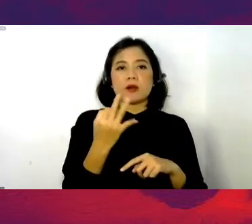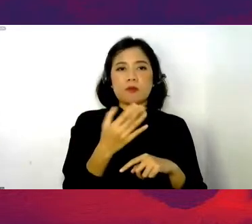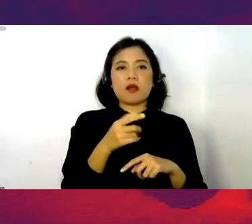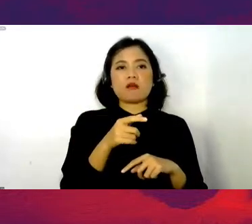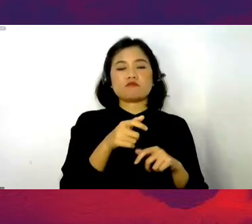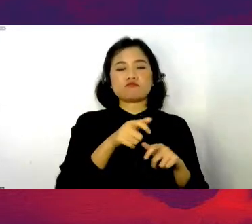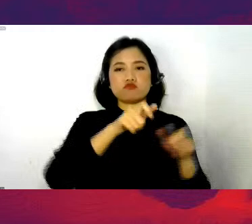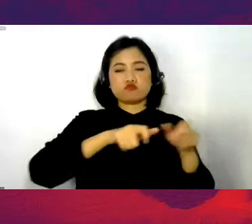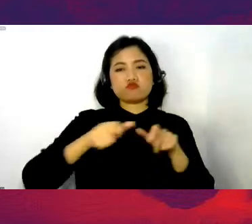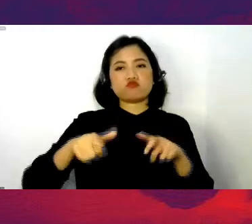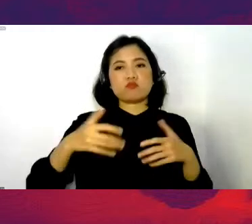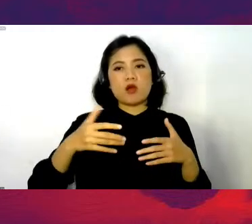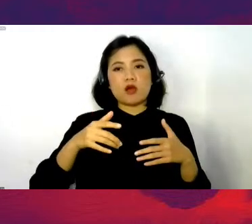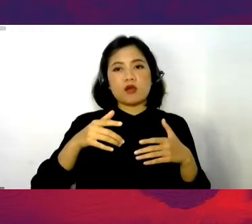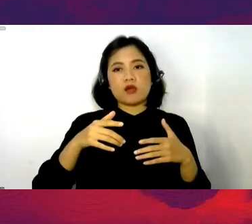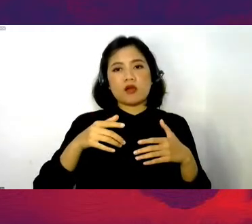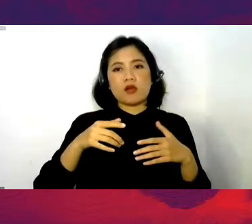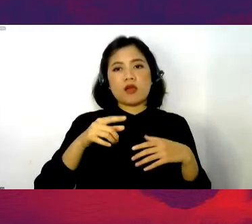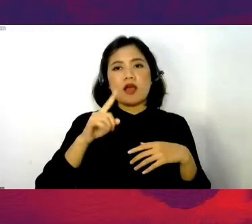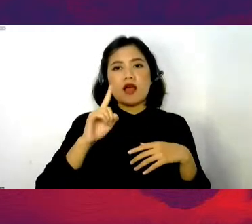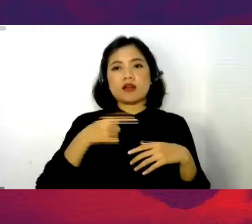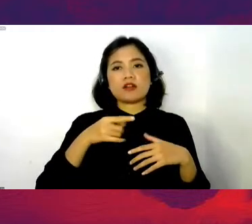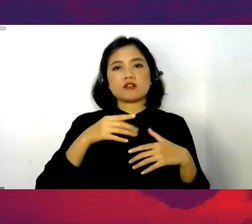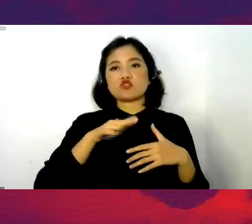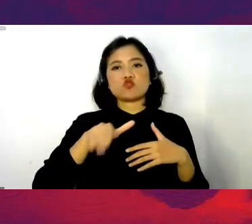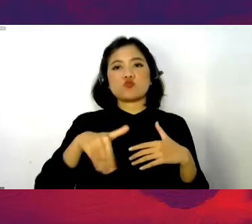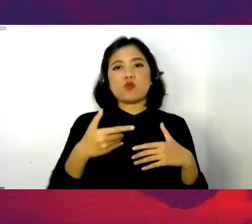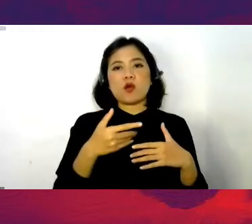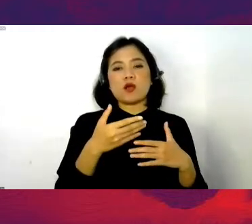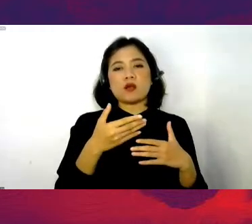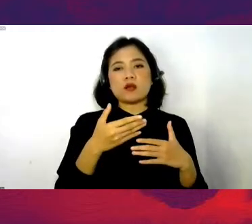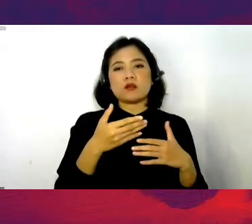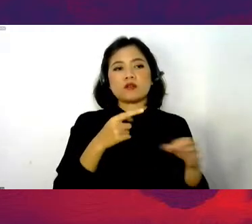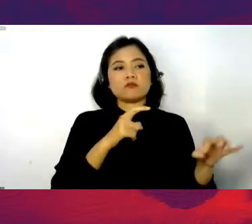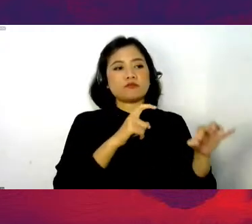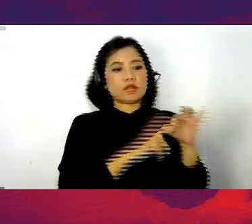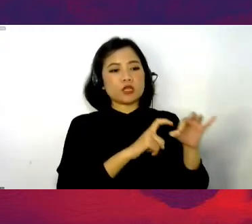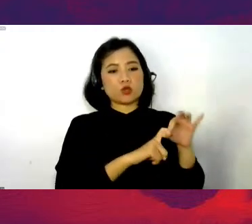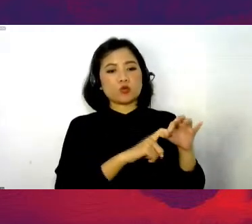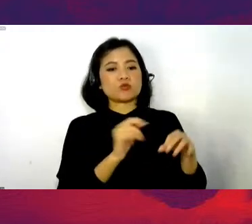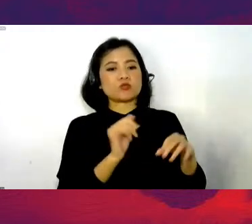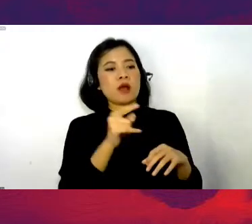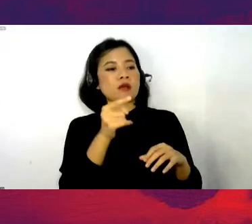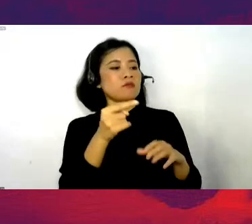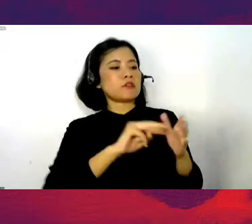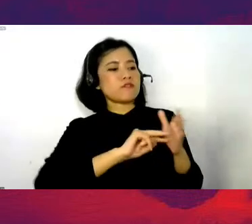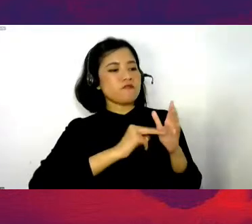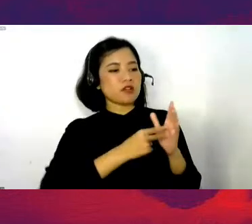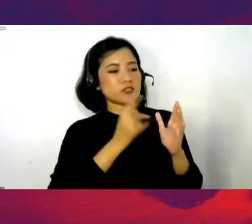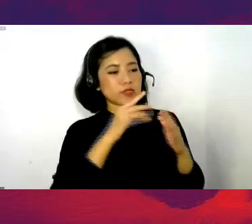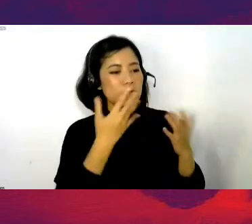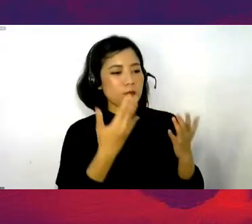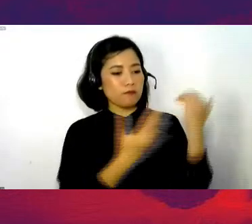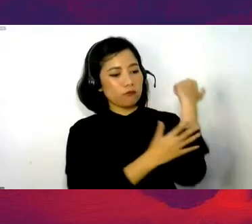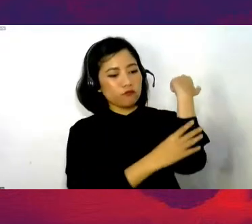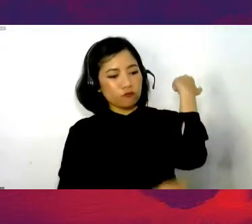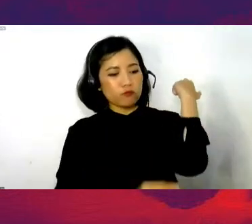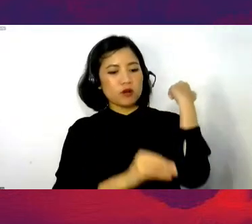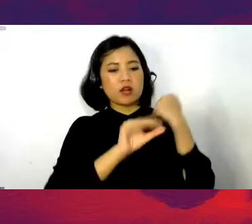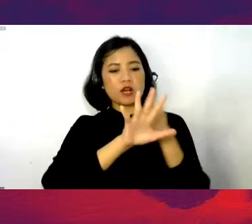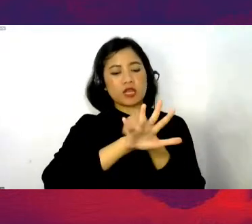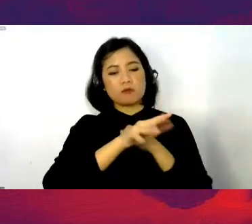of Professor Foster's presentation on the MPI. I have a couple of slides. Can you put it in, Brent, please? I think we